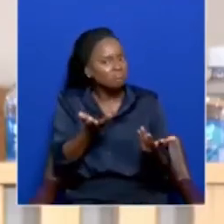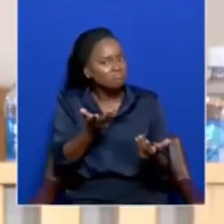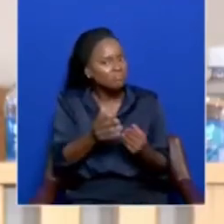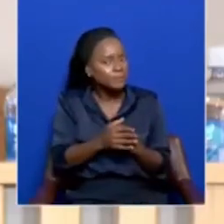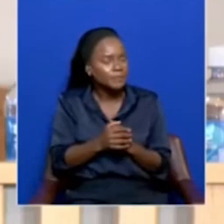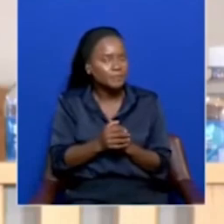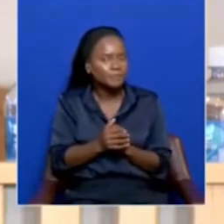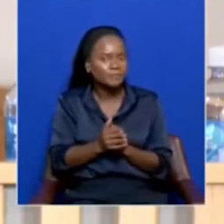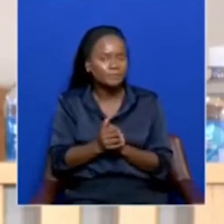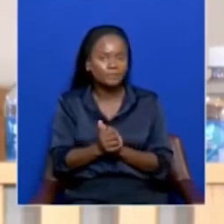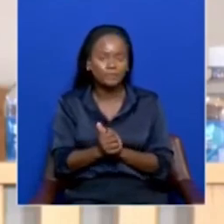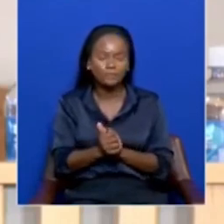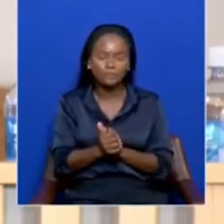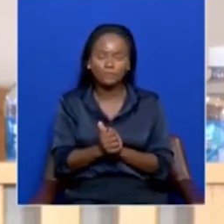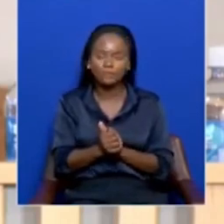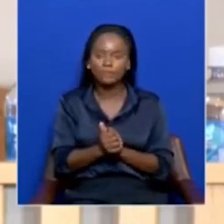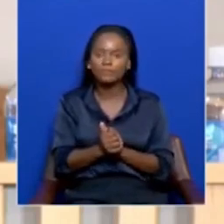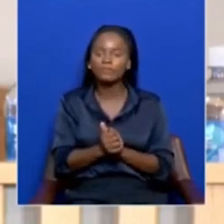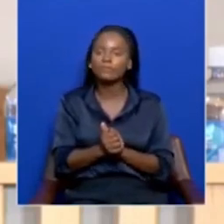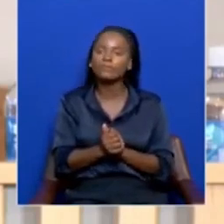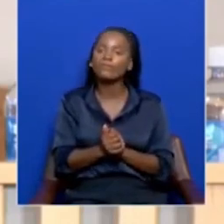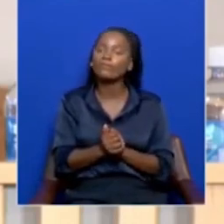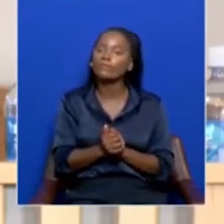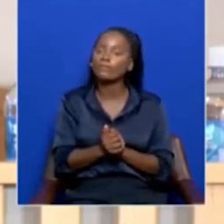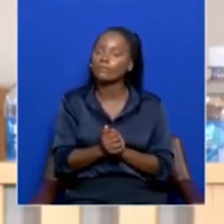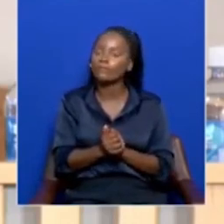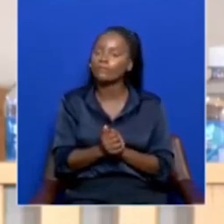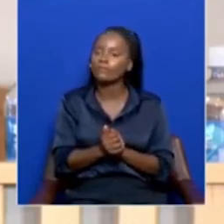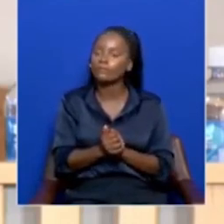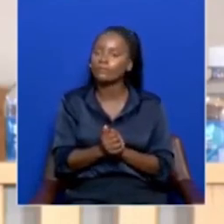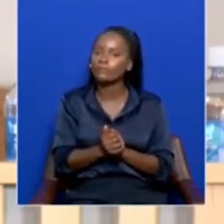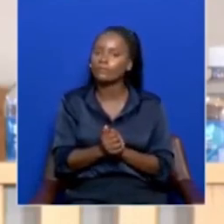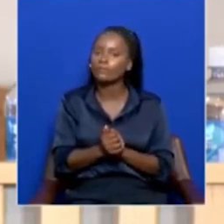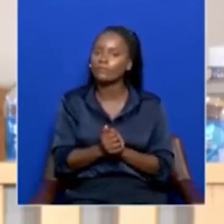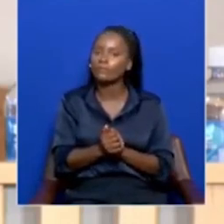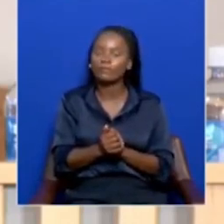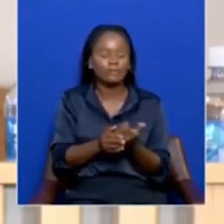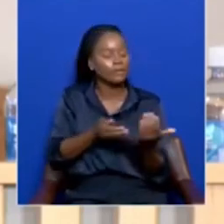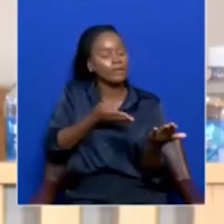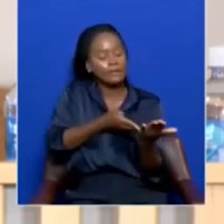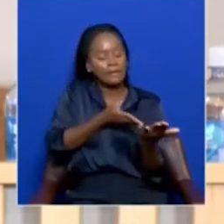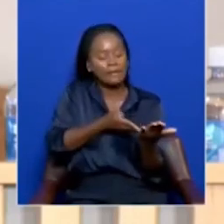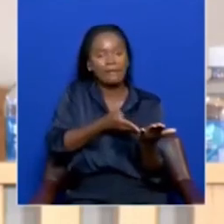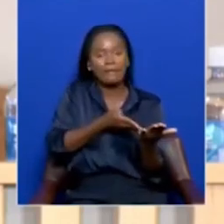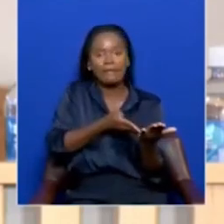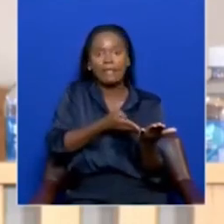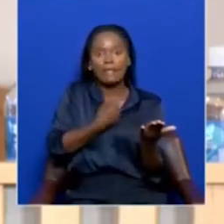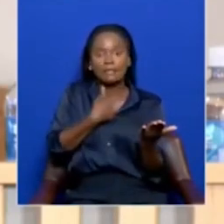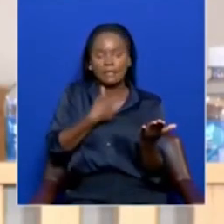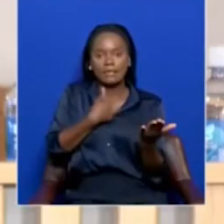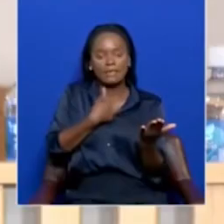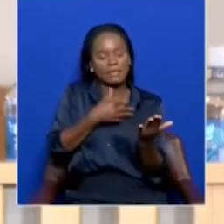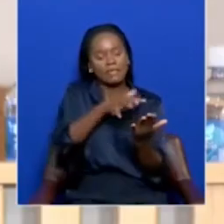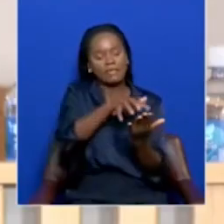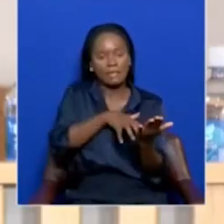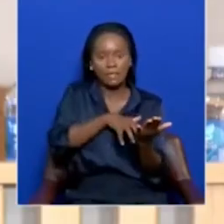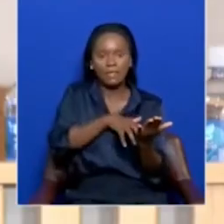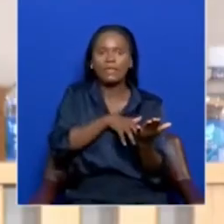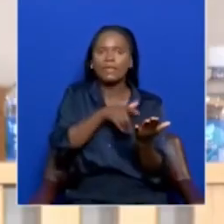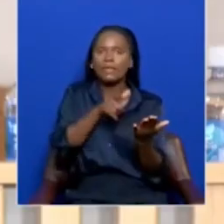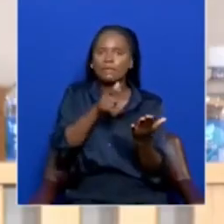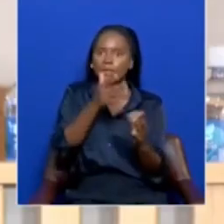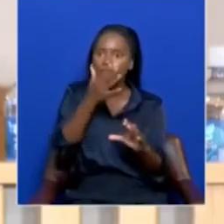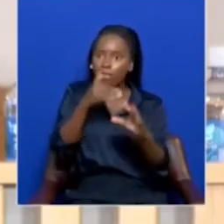What I needed here was the request for an intervention by both the minister and the